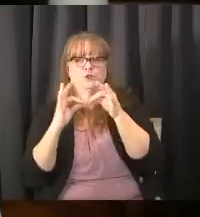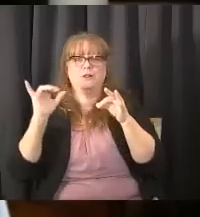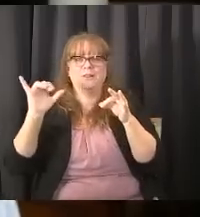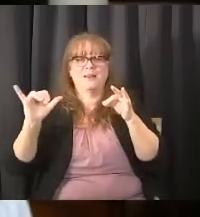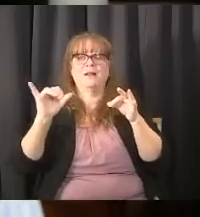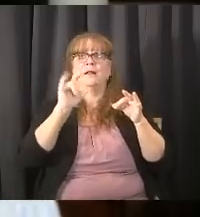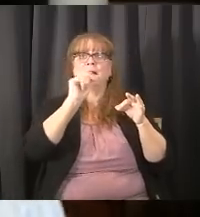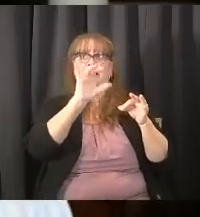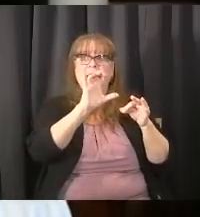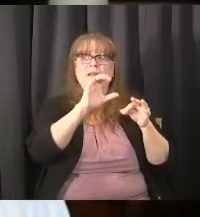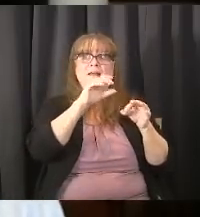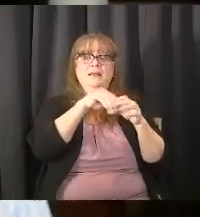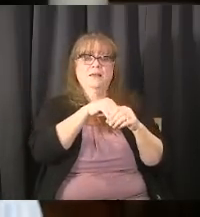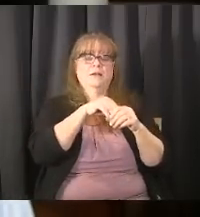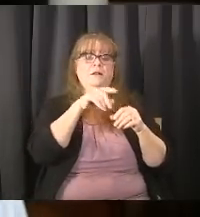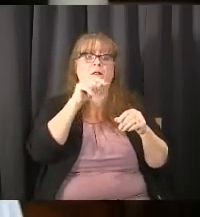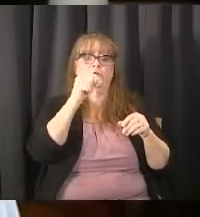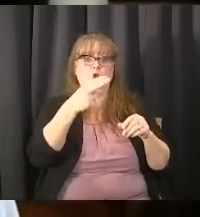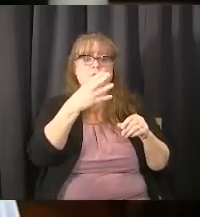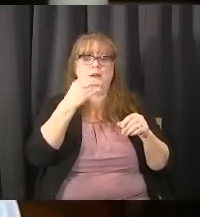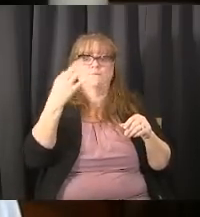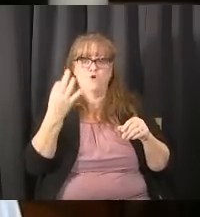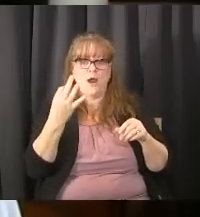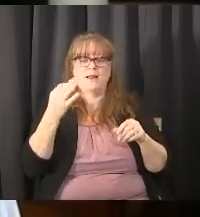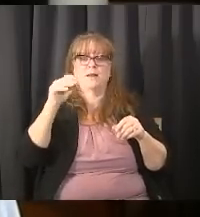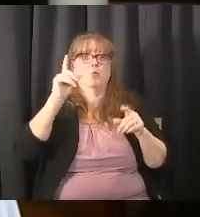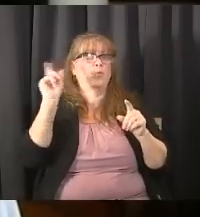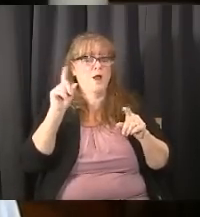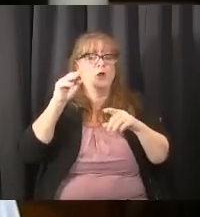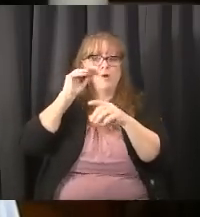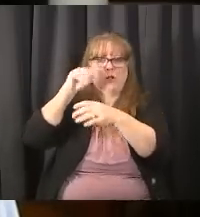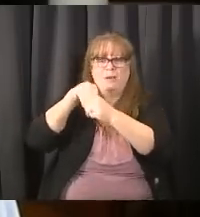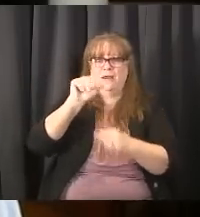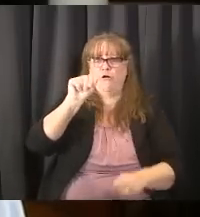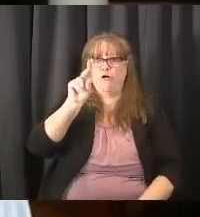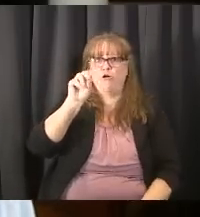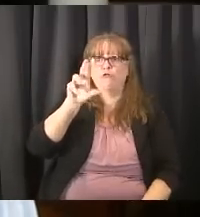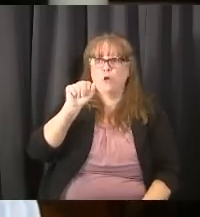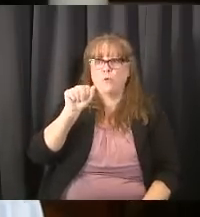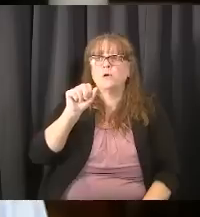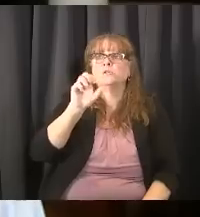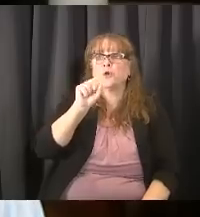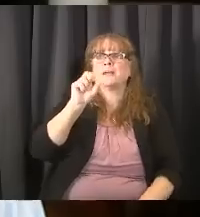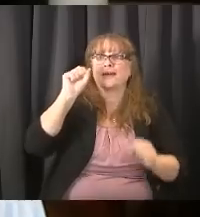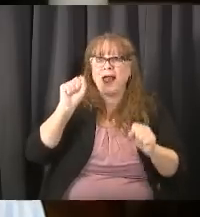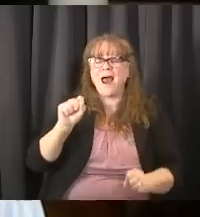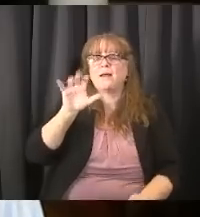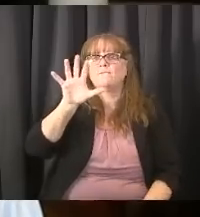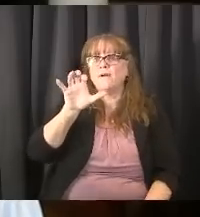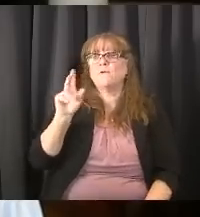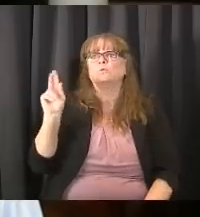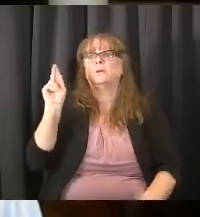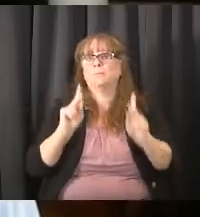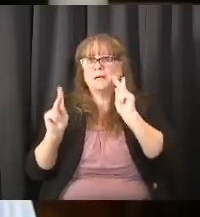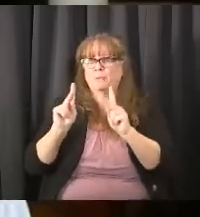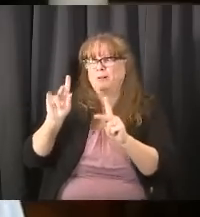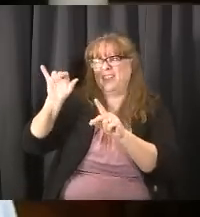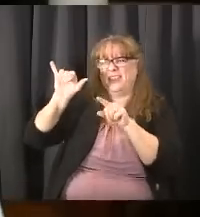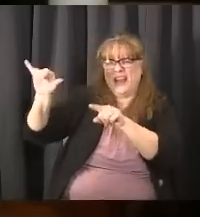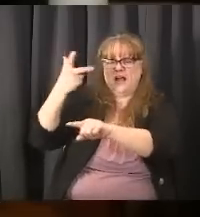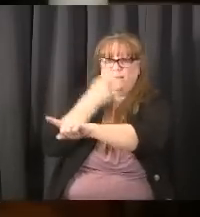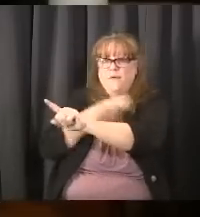the capacity there to do 500 individuals over those 2 days. We'll run the clinic from